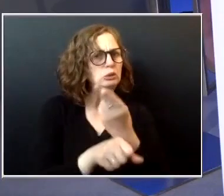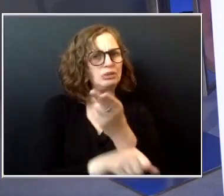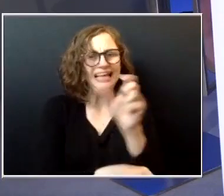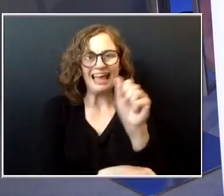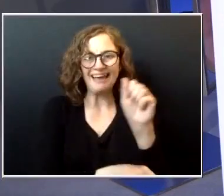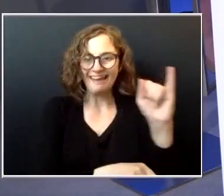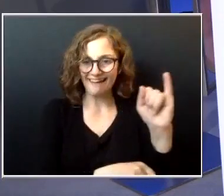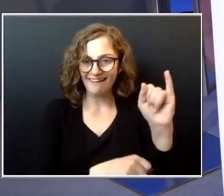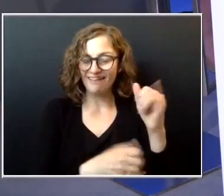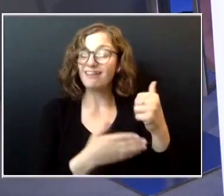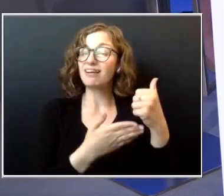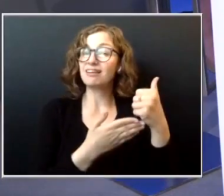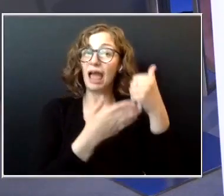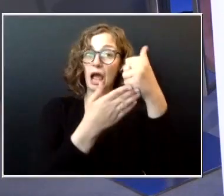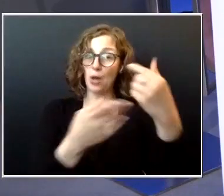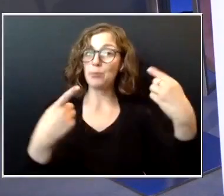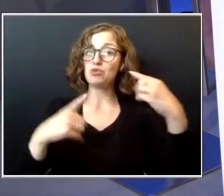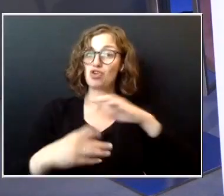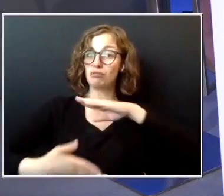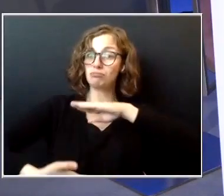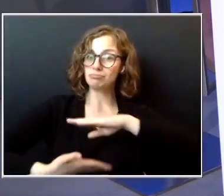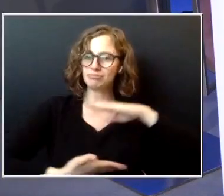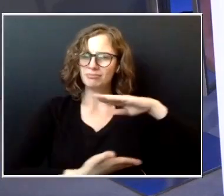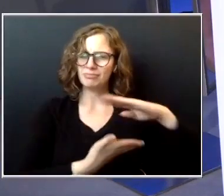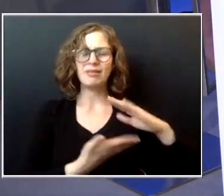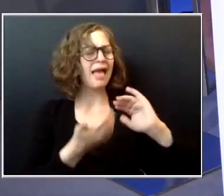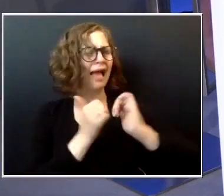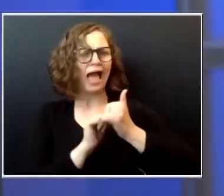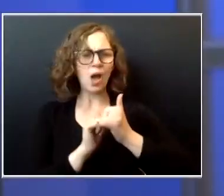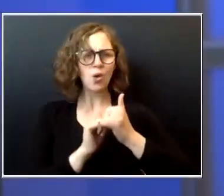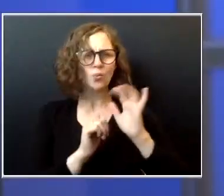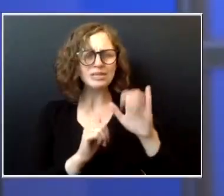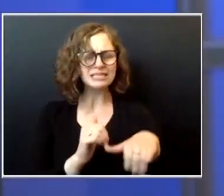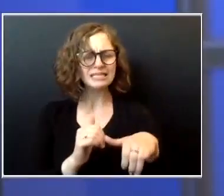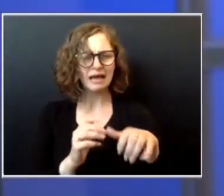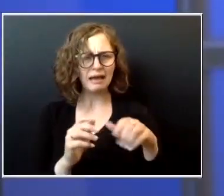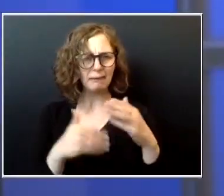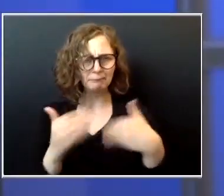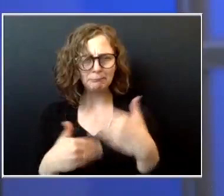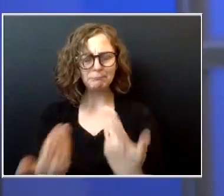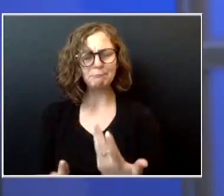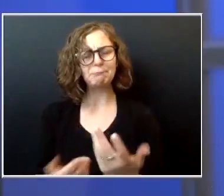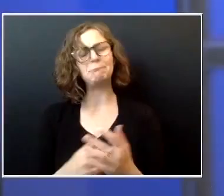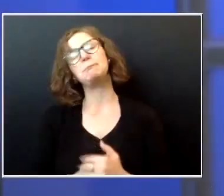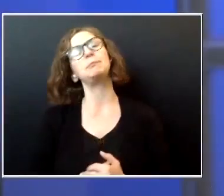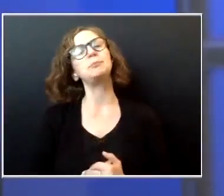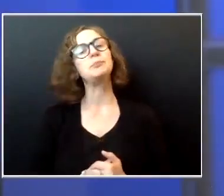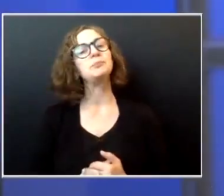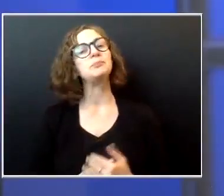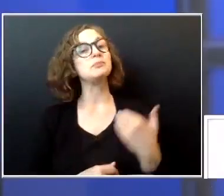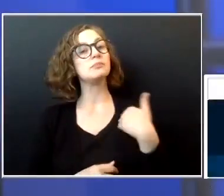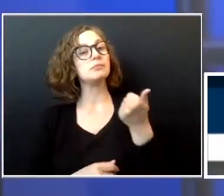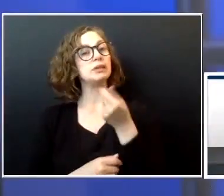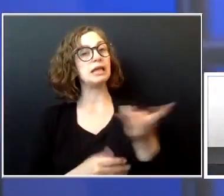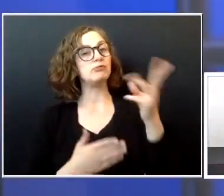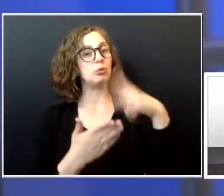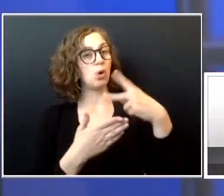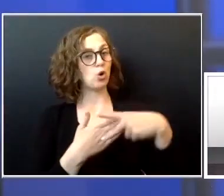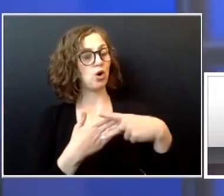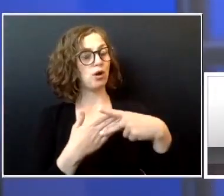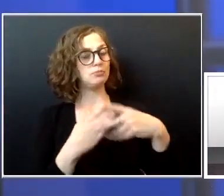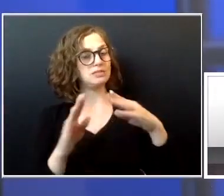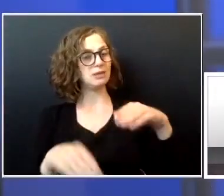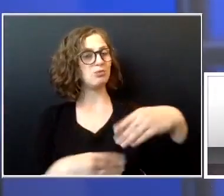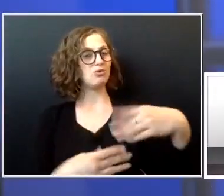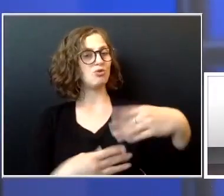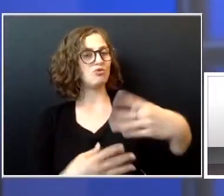images. So how is AI helping? We have several different programs that help us provide the best quality of images for